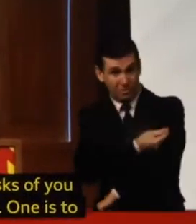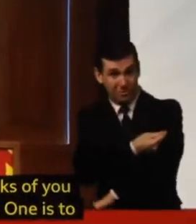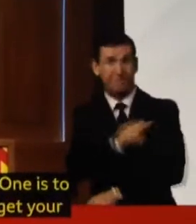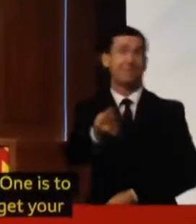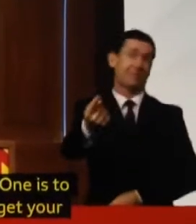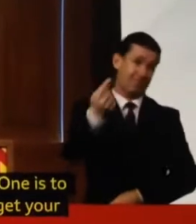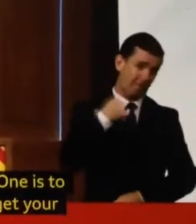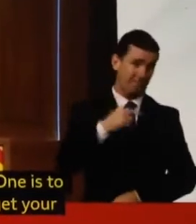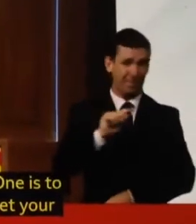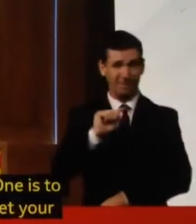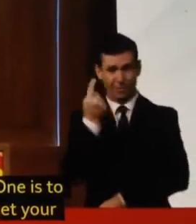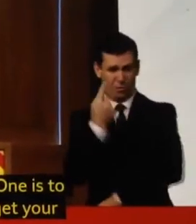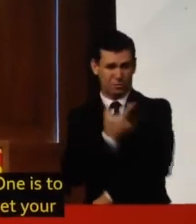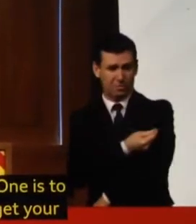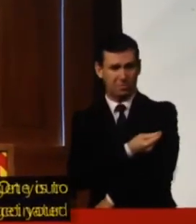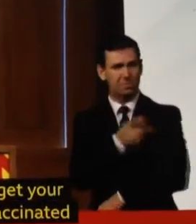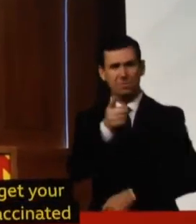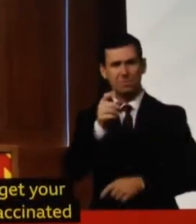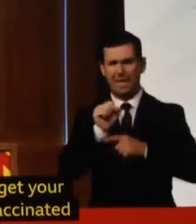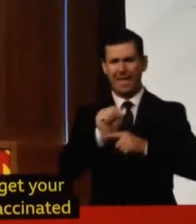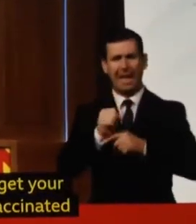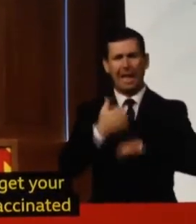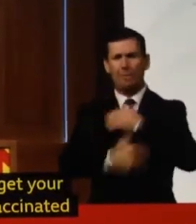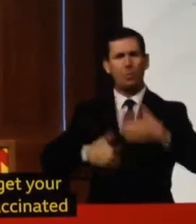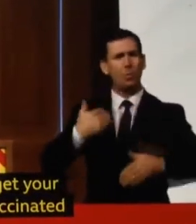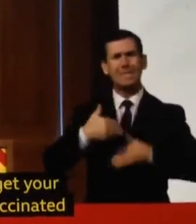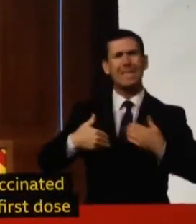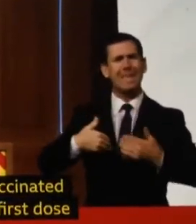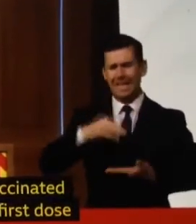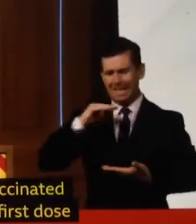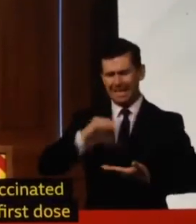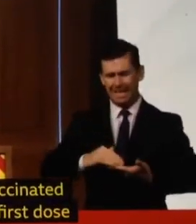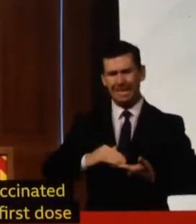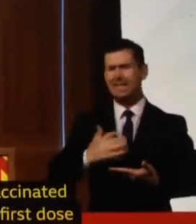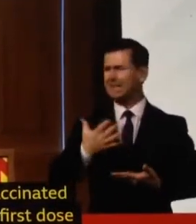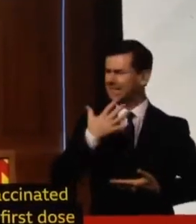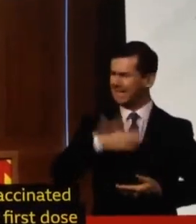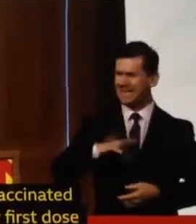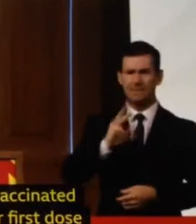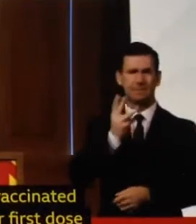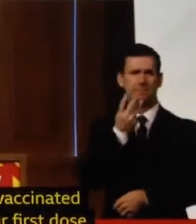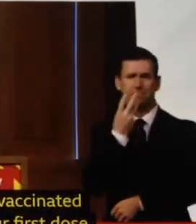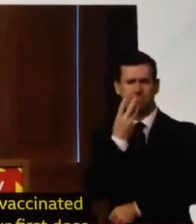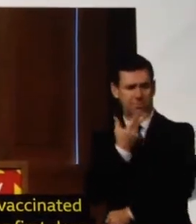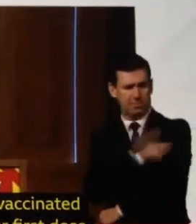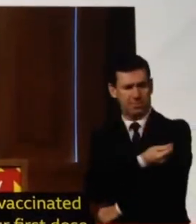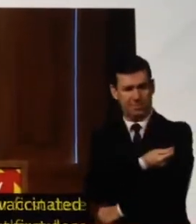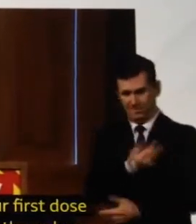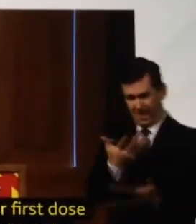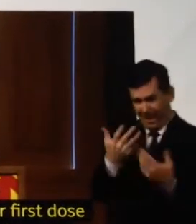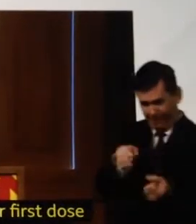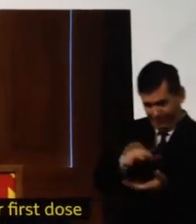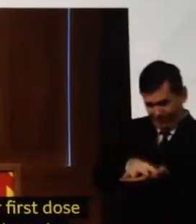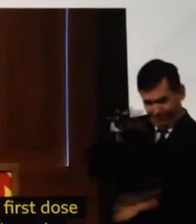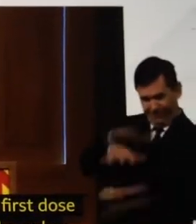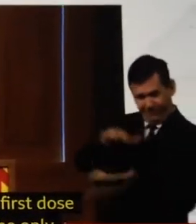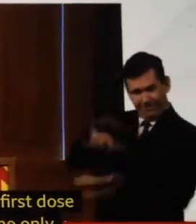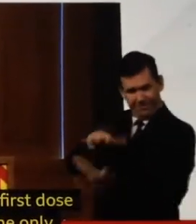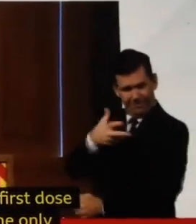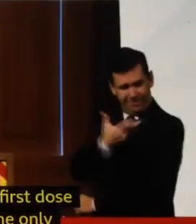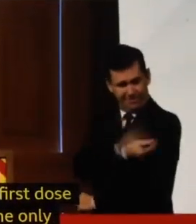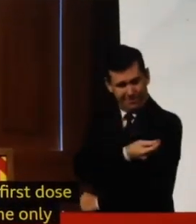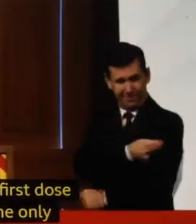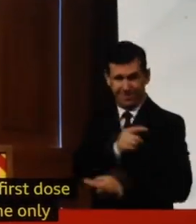if you're severely immunosuppressed, get your third dose. Your vaccine is there and it's waiting for you. And our second